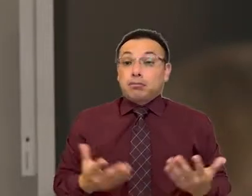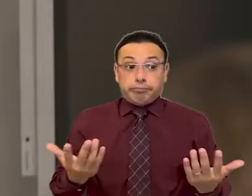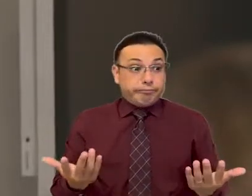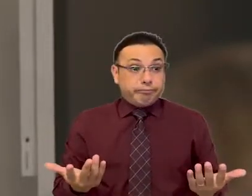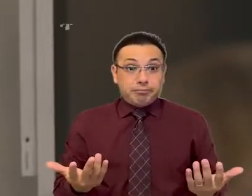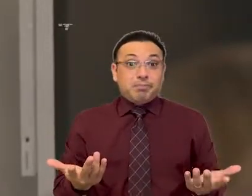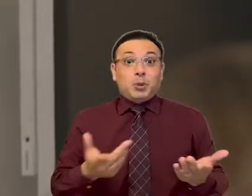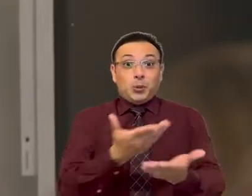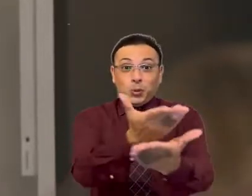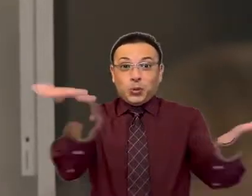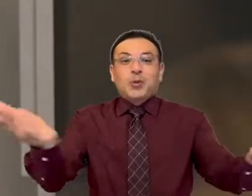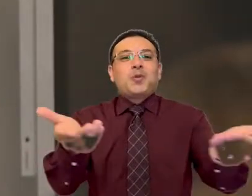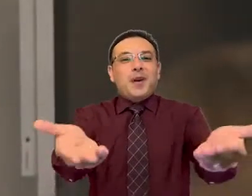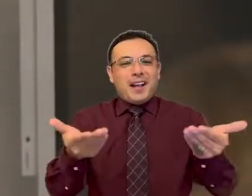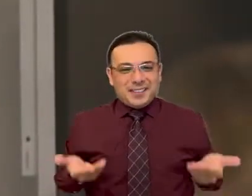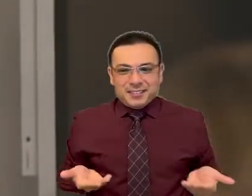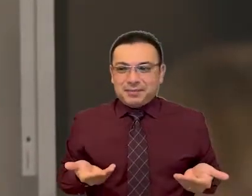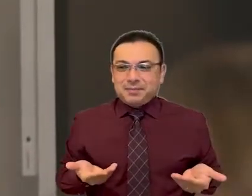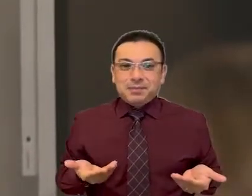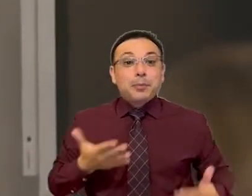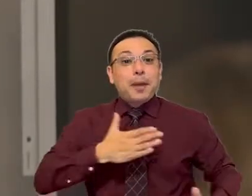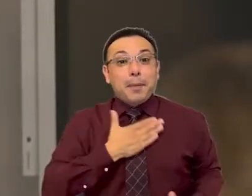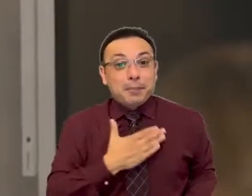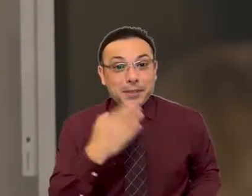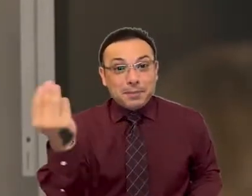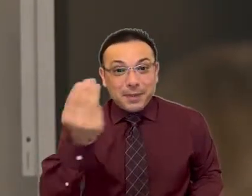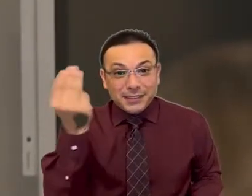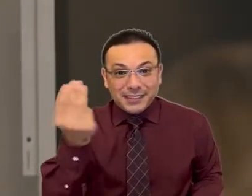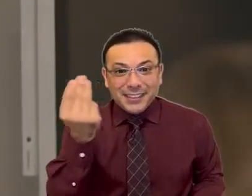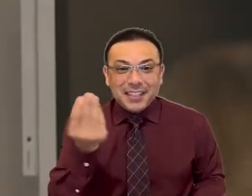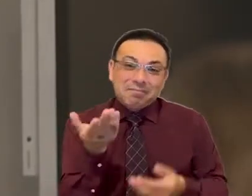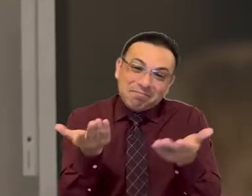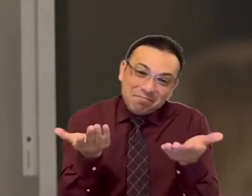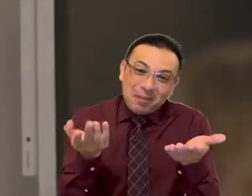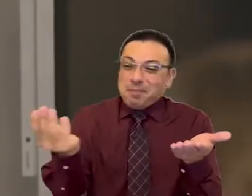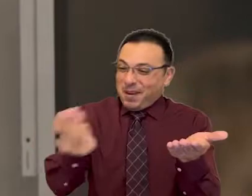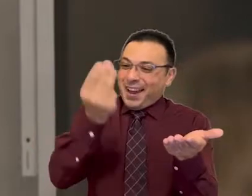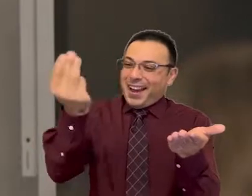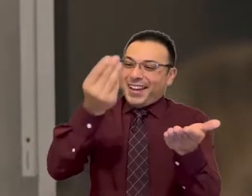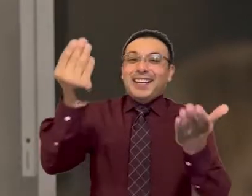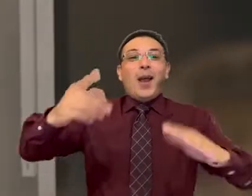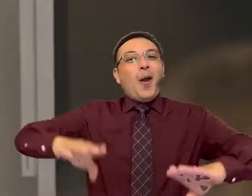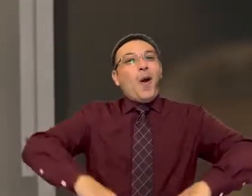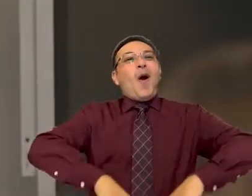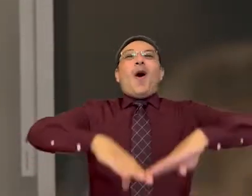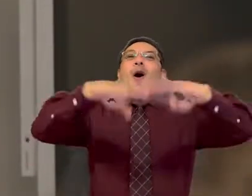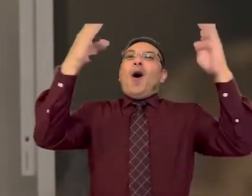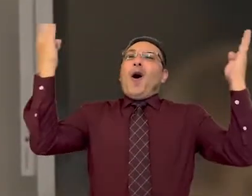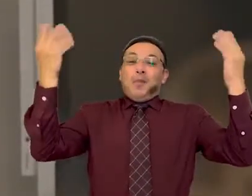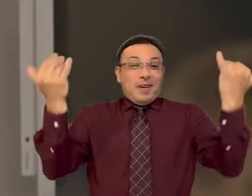welcome everyone and happy Monday. Great way to start the week, right?